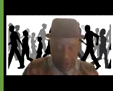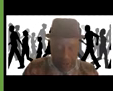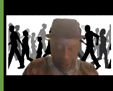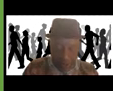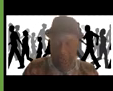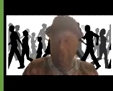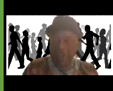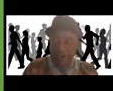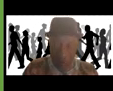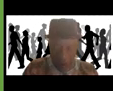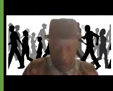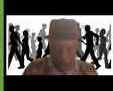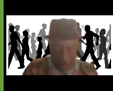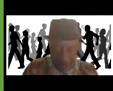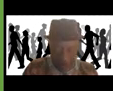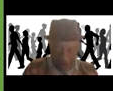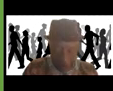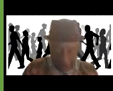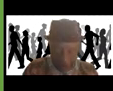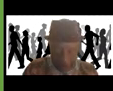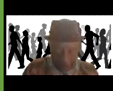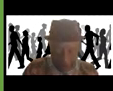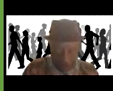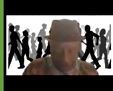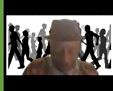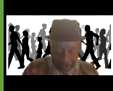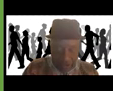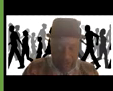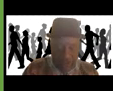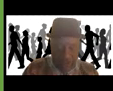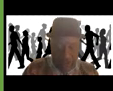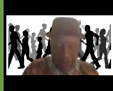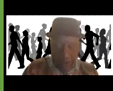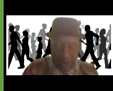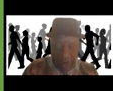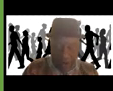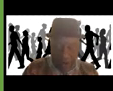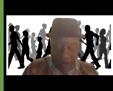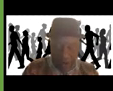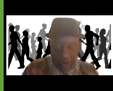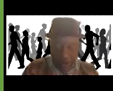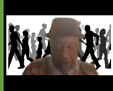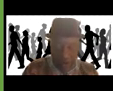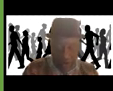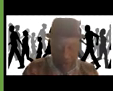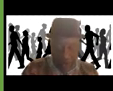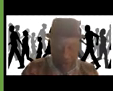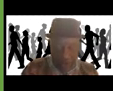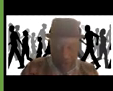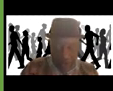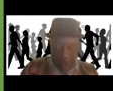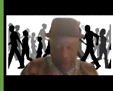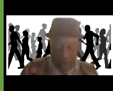be two members of the Illinois General Assembly, State Senator Mattie Hunter of the 3rd